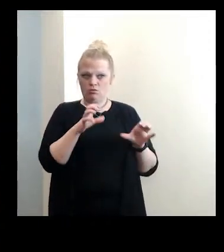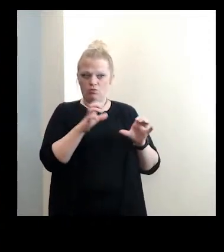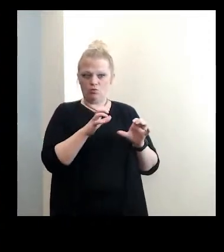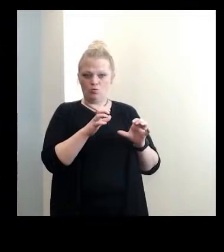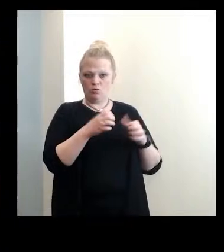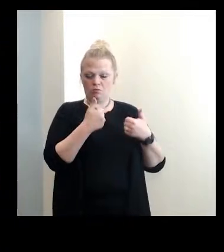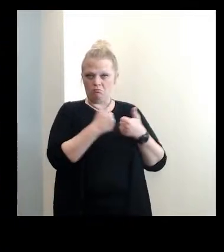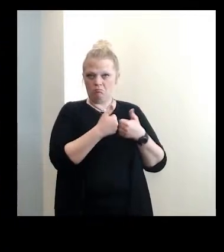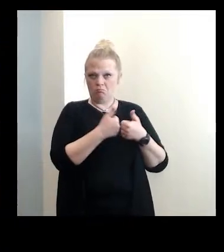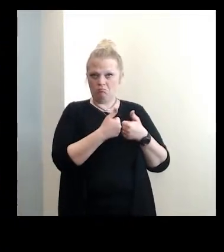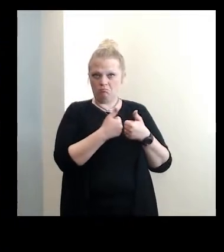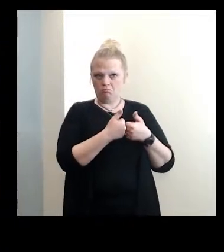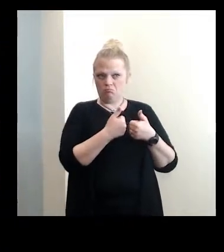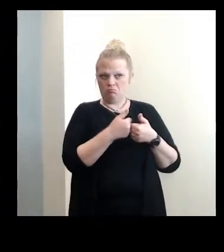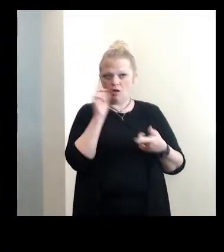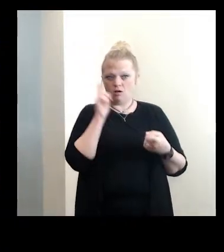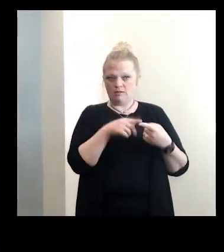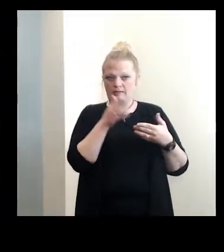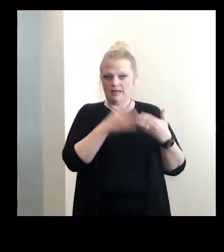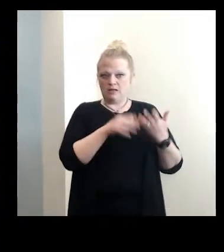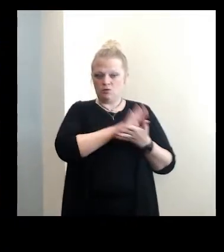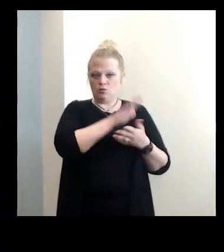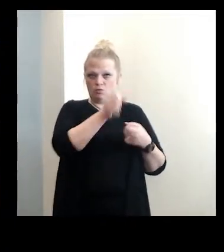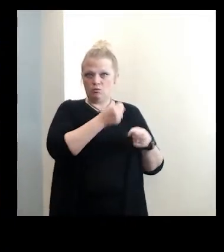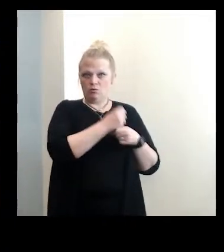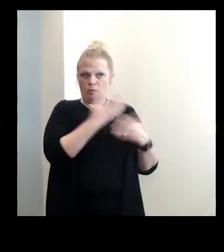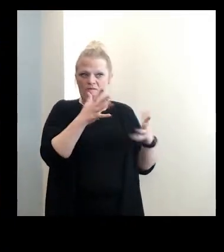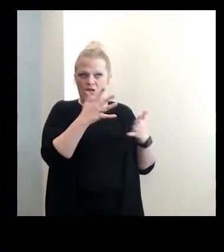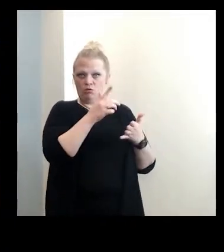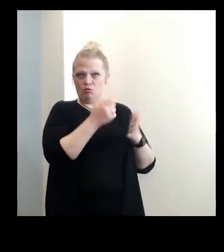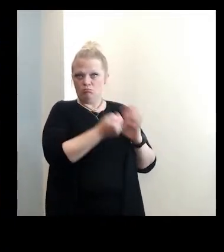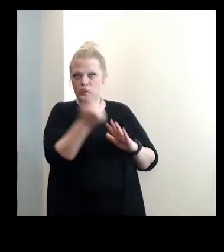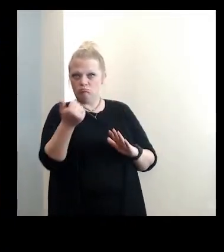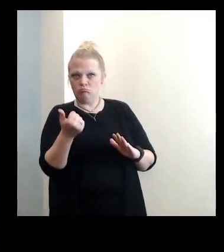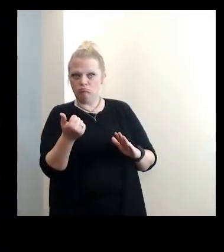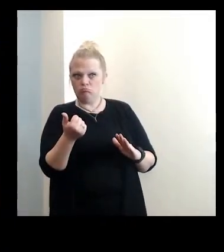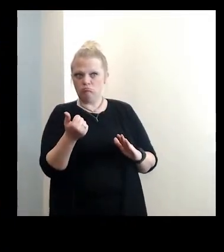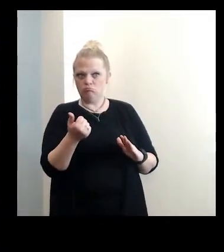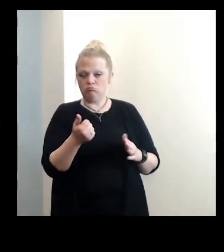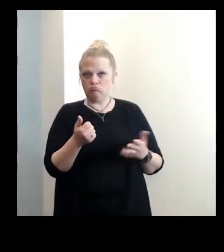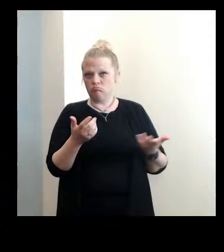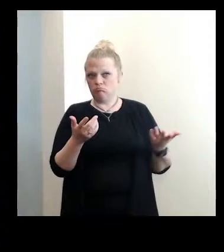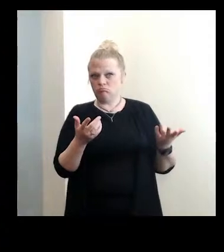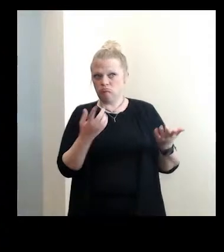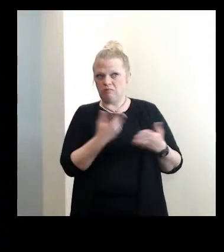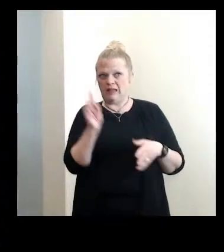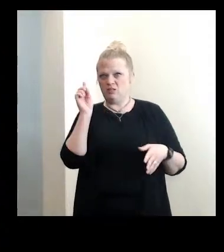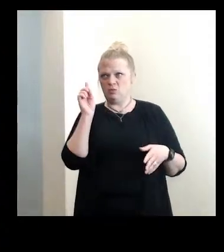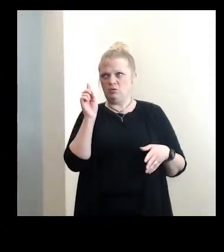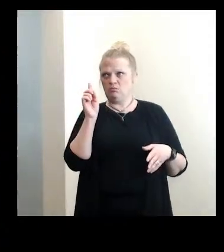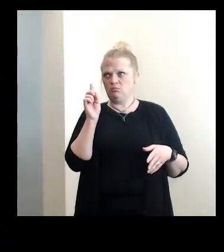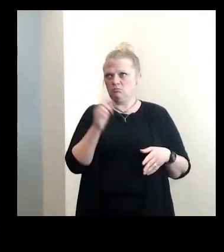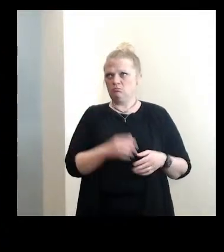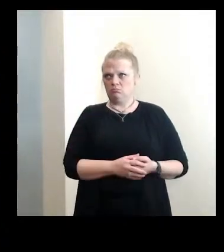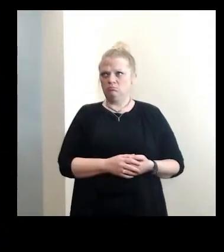meets until the end of the school year. So that was removed, and it was done last week, I